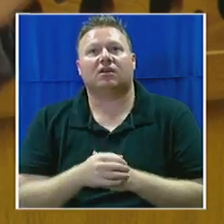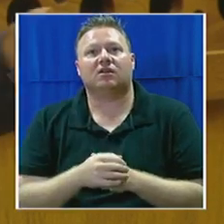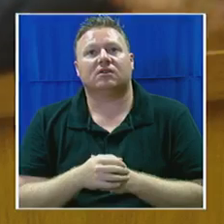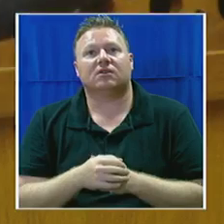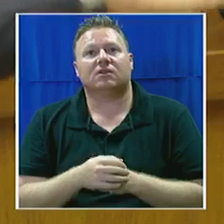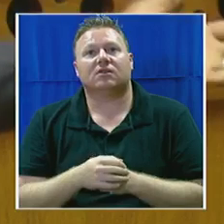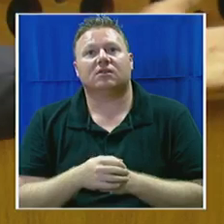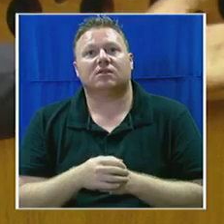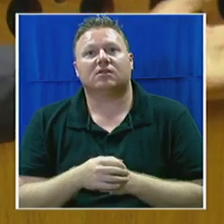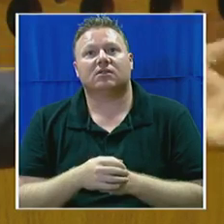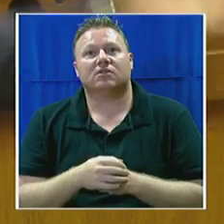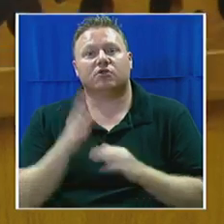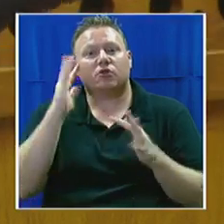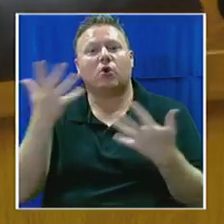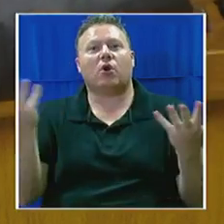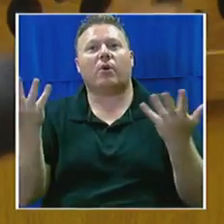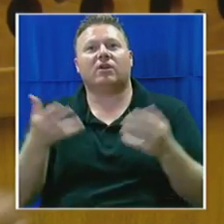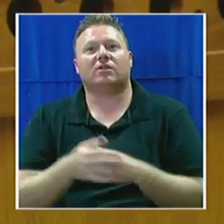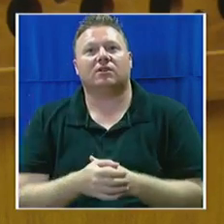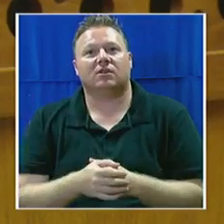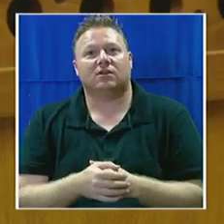where you don't know where it is. Honorable